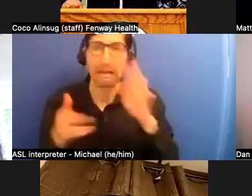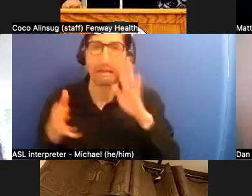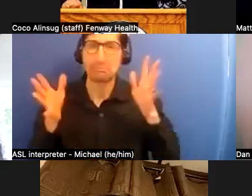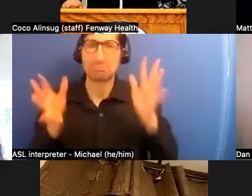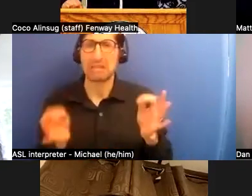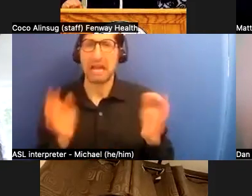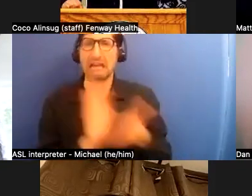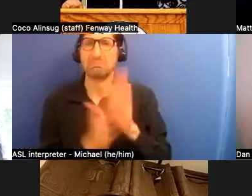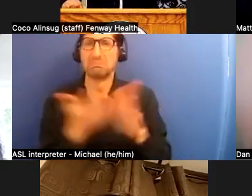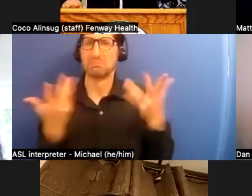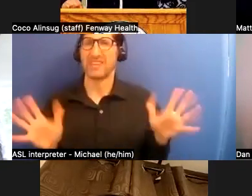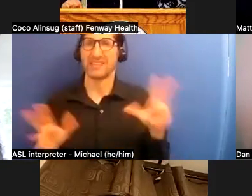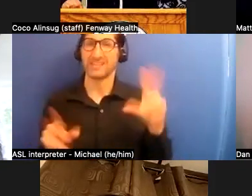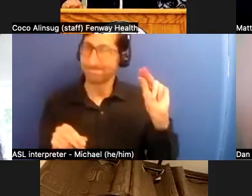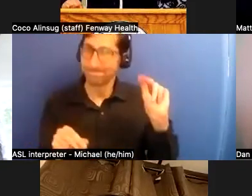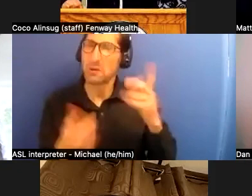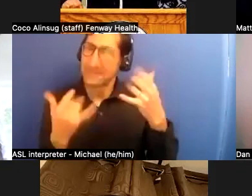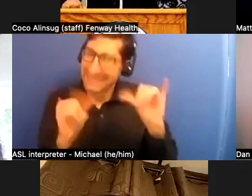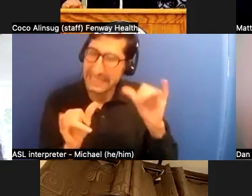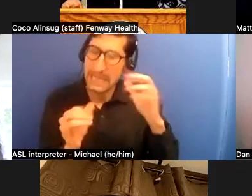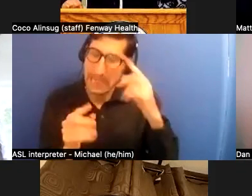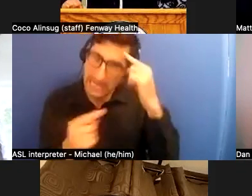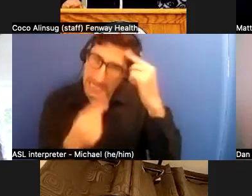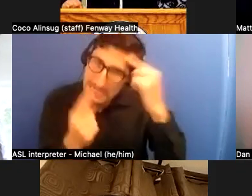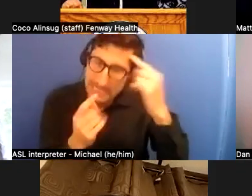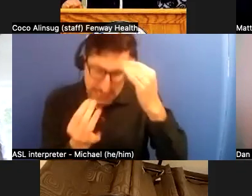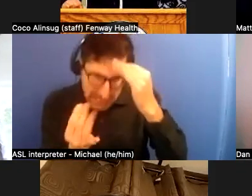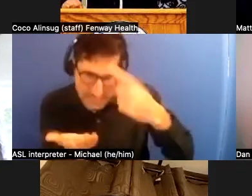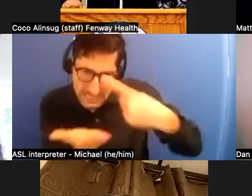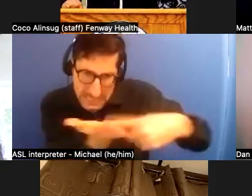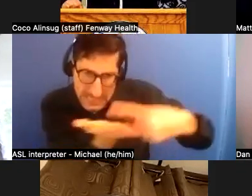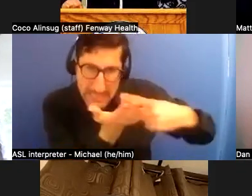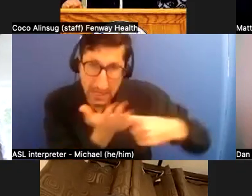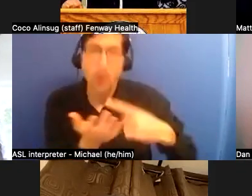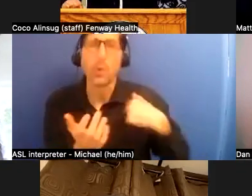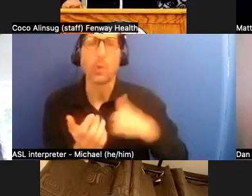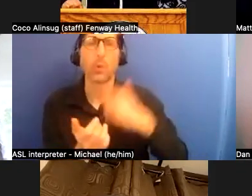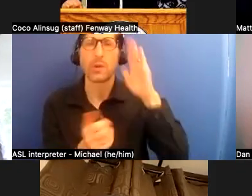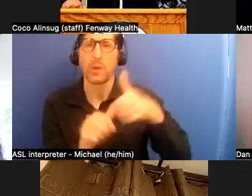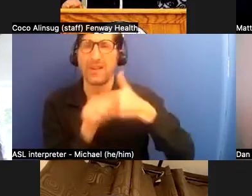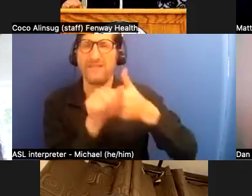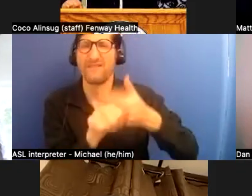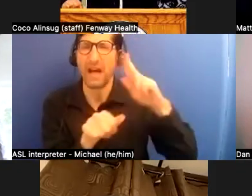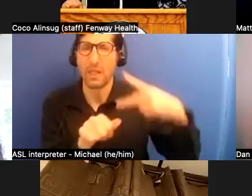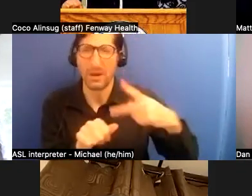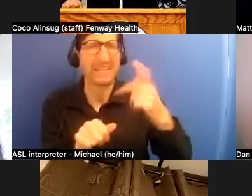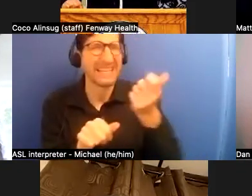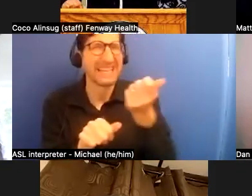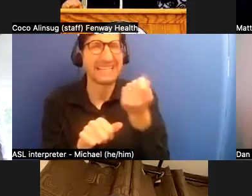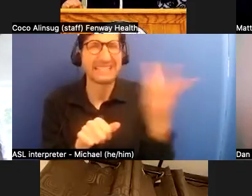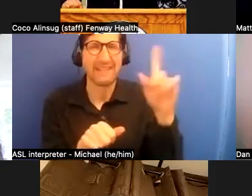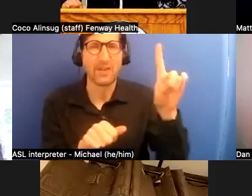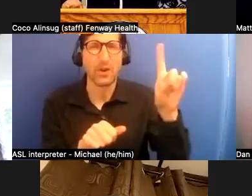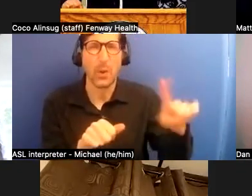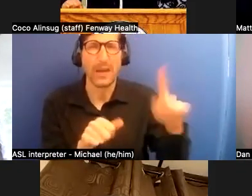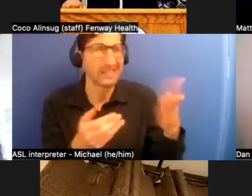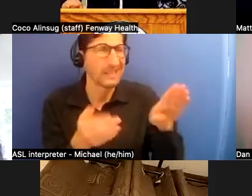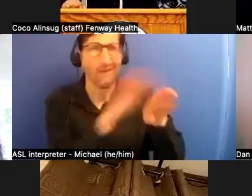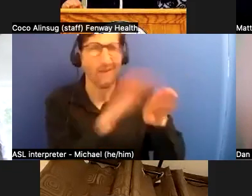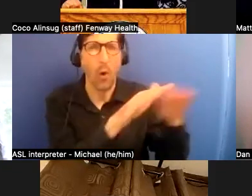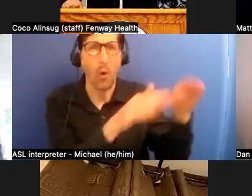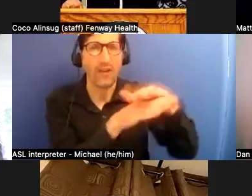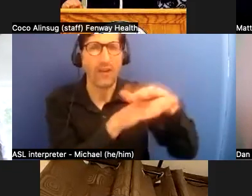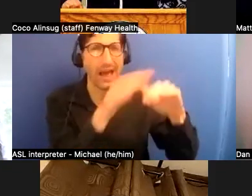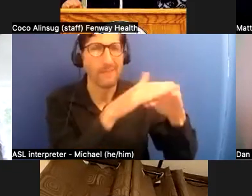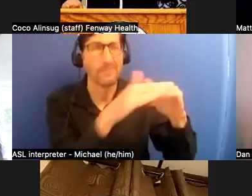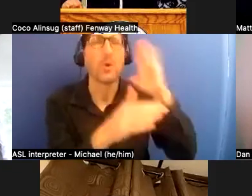didn't get to. We will follow up over email with answers to those. There are a number of overlapping questions we'll organize and group and get your responses out to